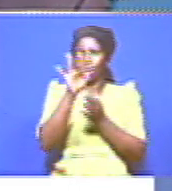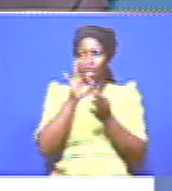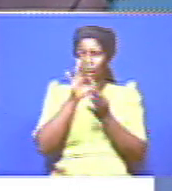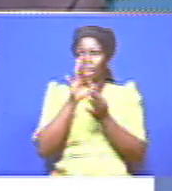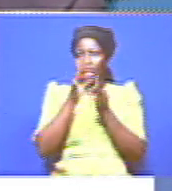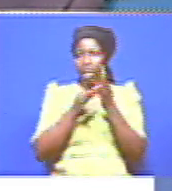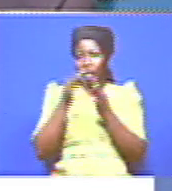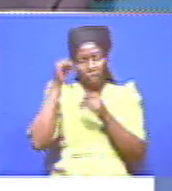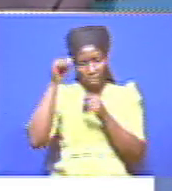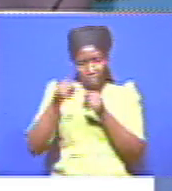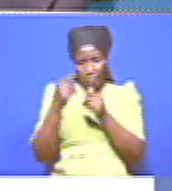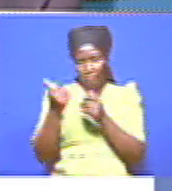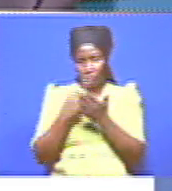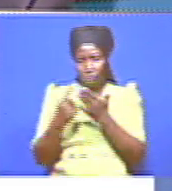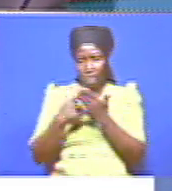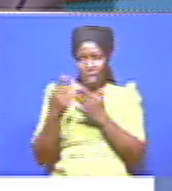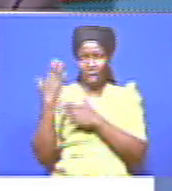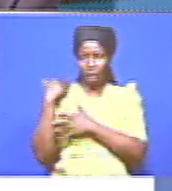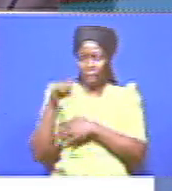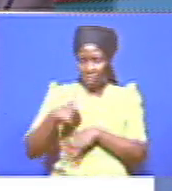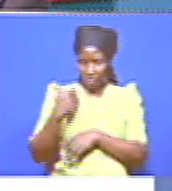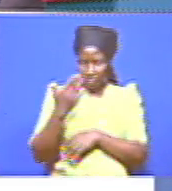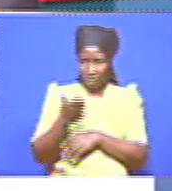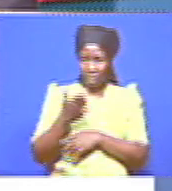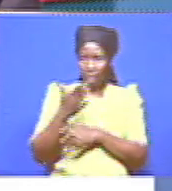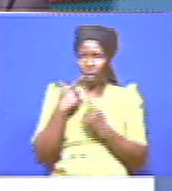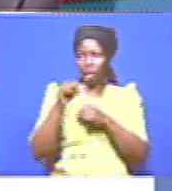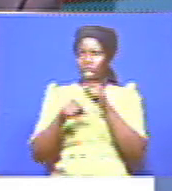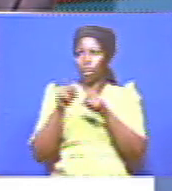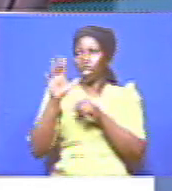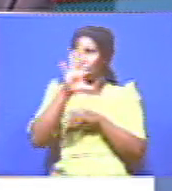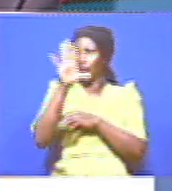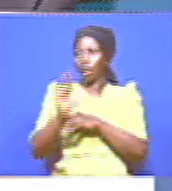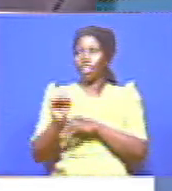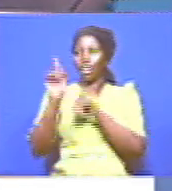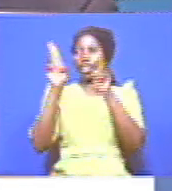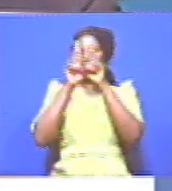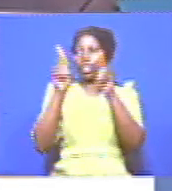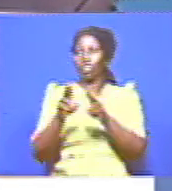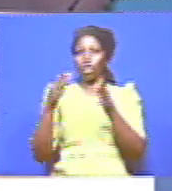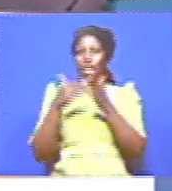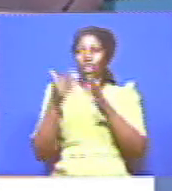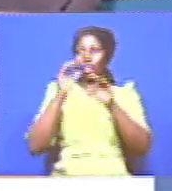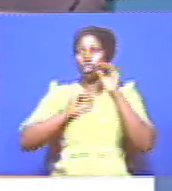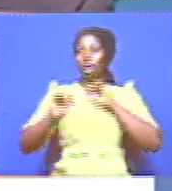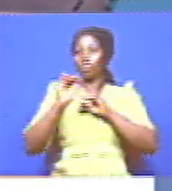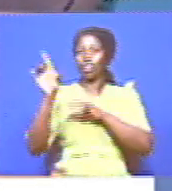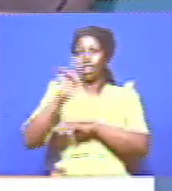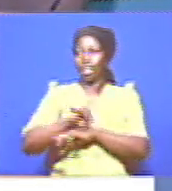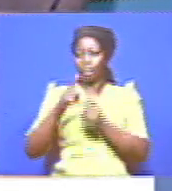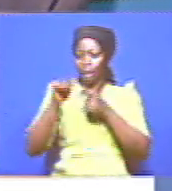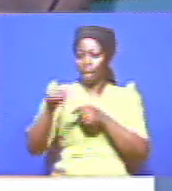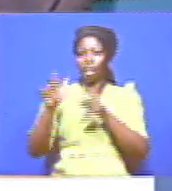remember a few months ago, I was here also about the African International Corruption Day. Correct. This is now the international, but the mm-hmm. other one was